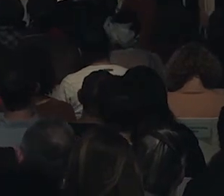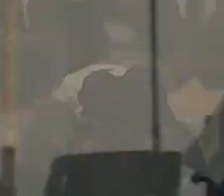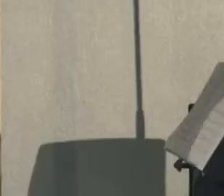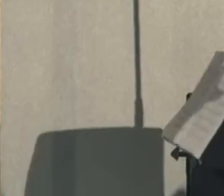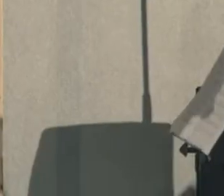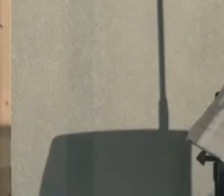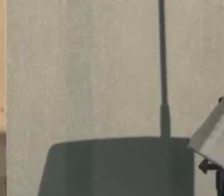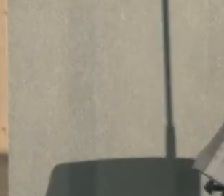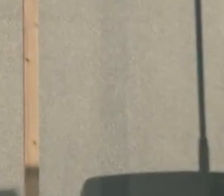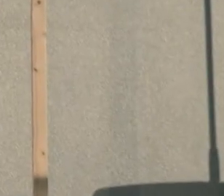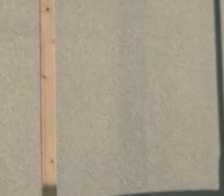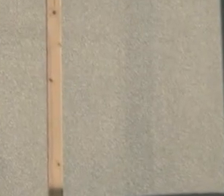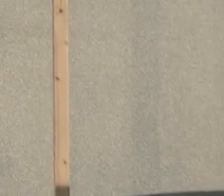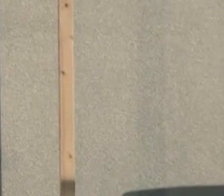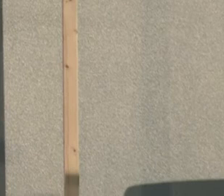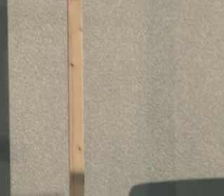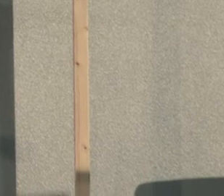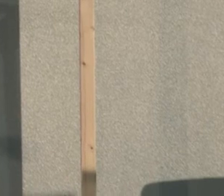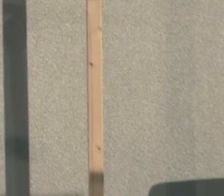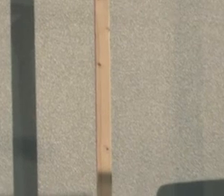Give it up again for the string orchestra.